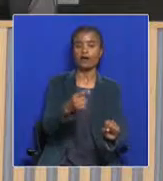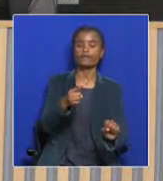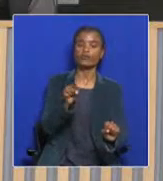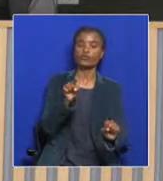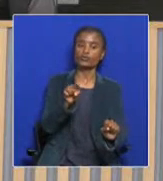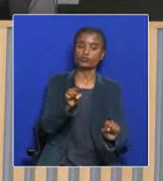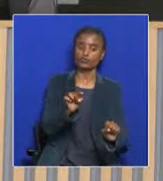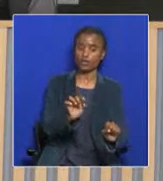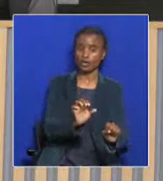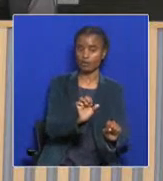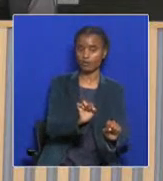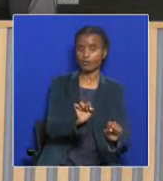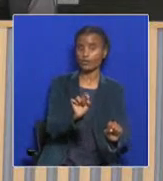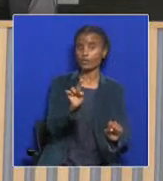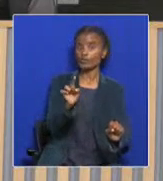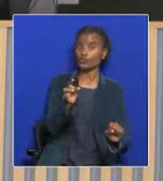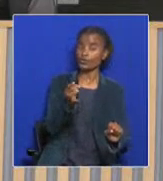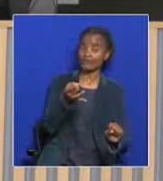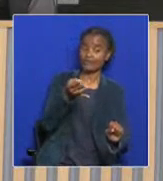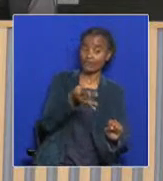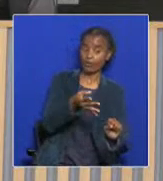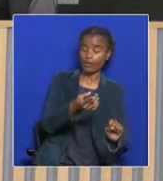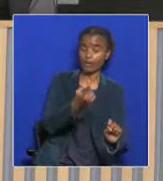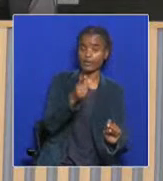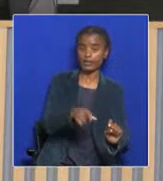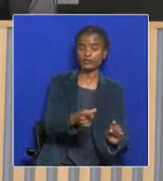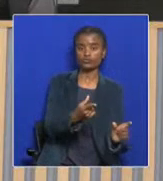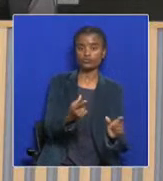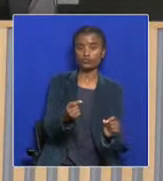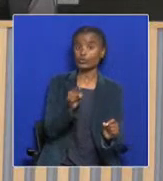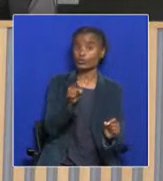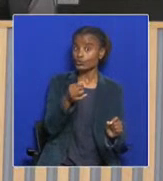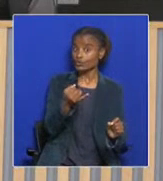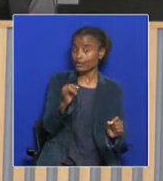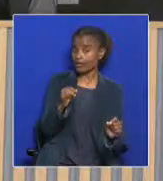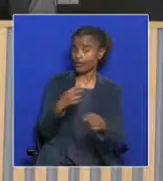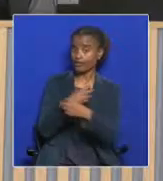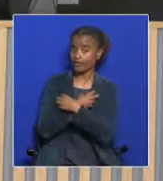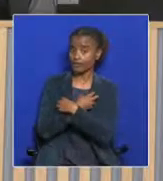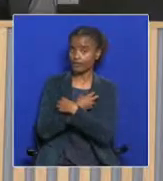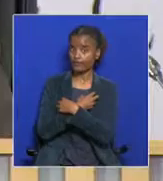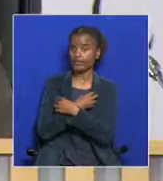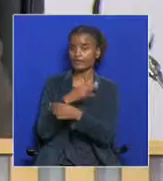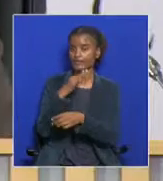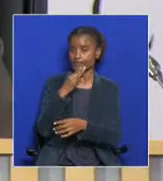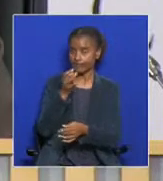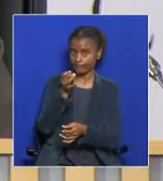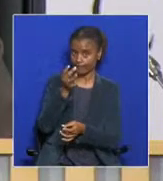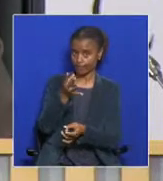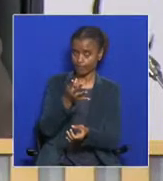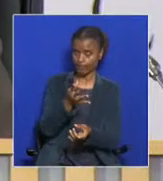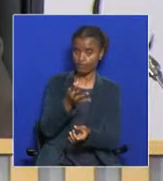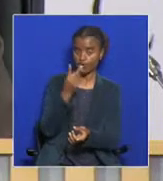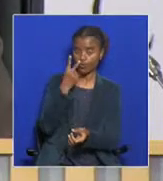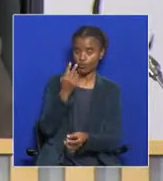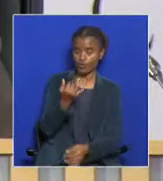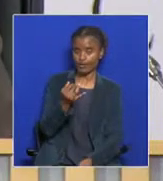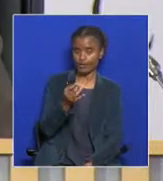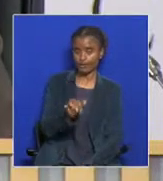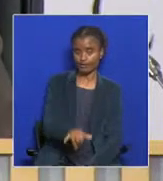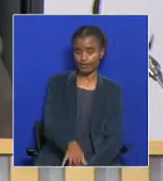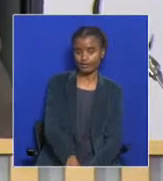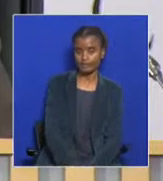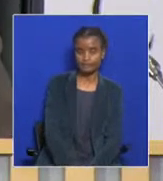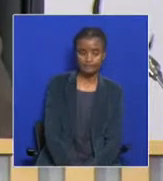you were on leave. That's the impression I have, and that's what I'm putting to you, it looks like. Okay, Commissioner, that's the role